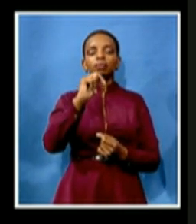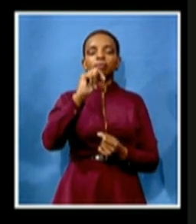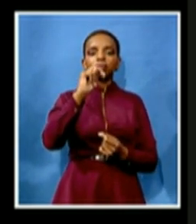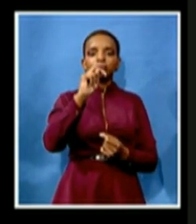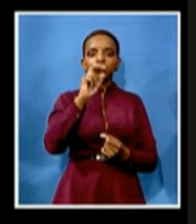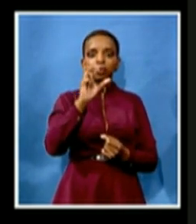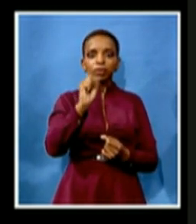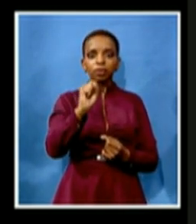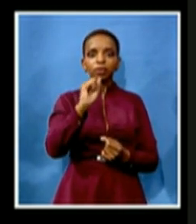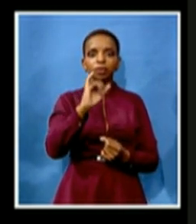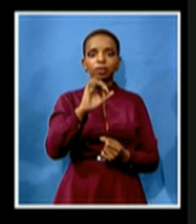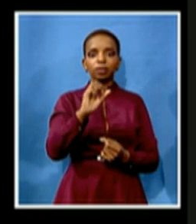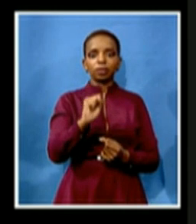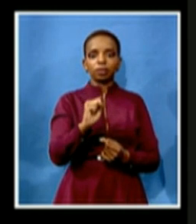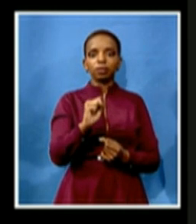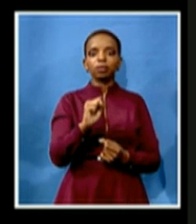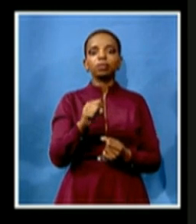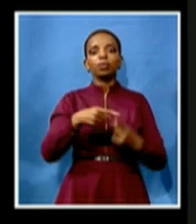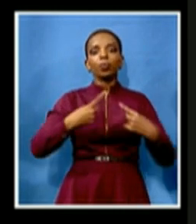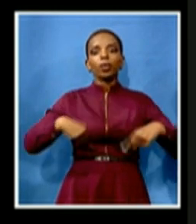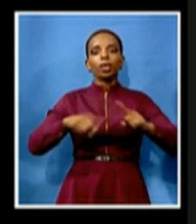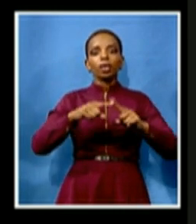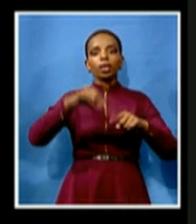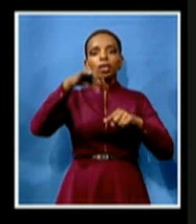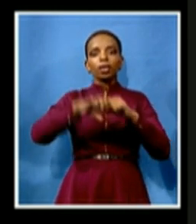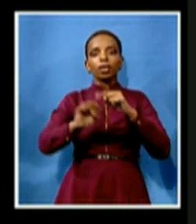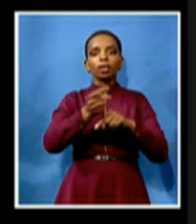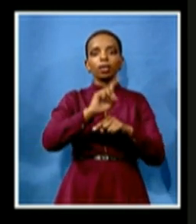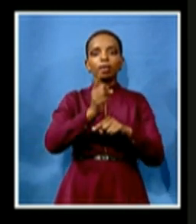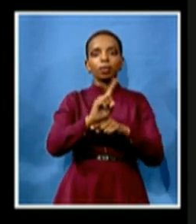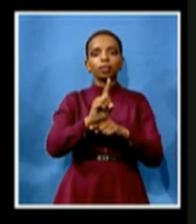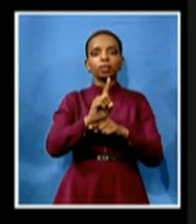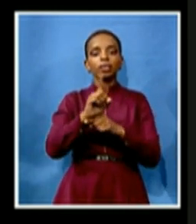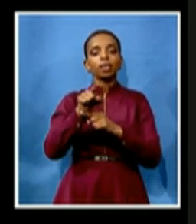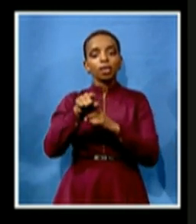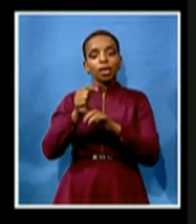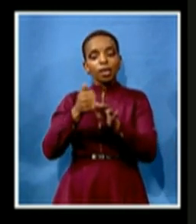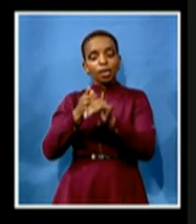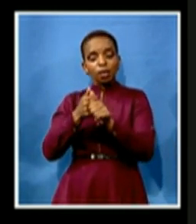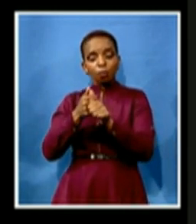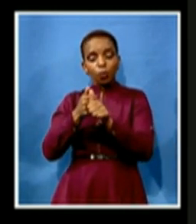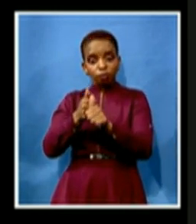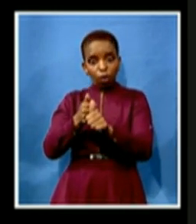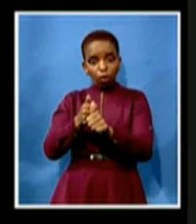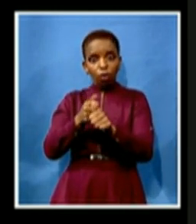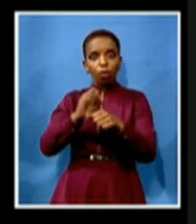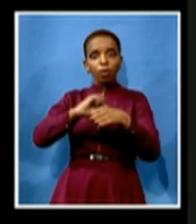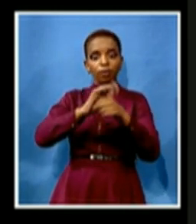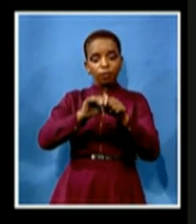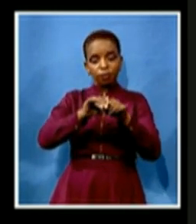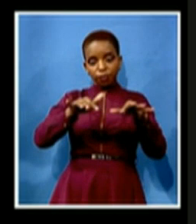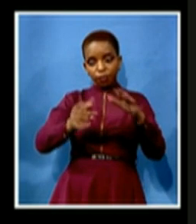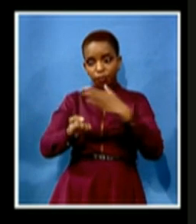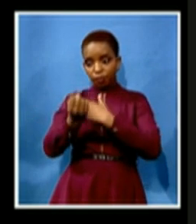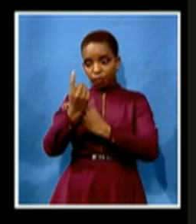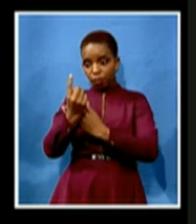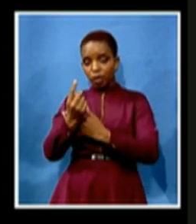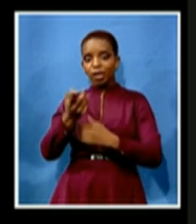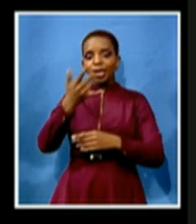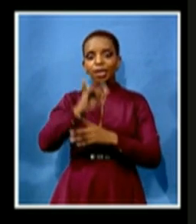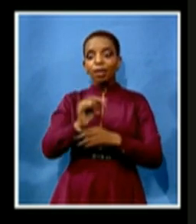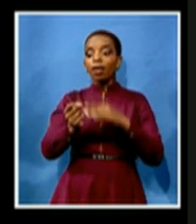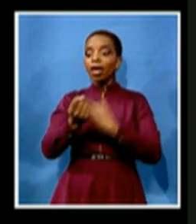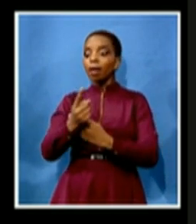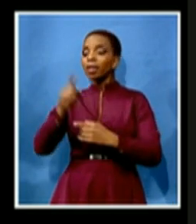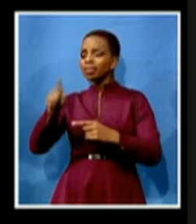we follow the infection on the basis of the fact that there's a chain of contact. So whoever will have the infection would have